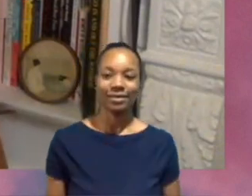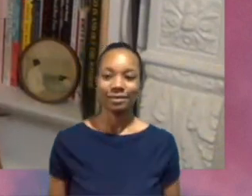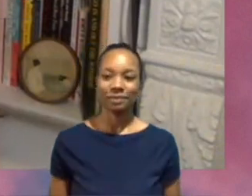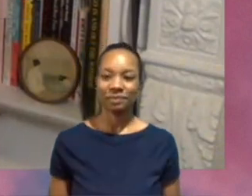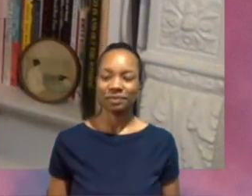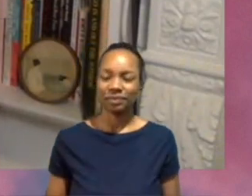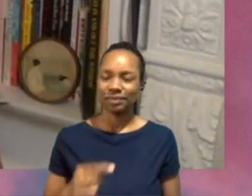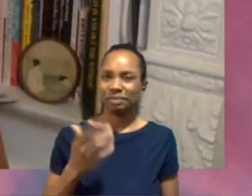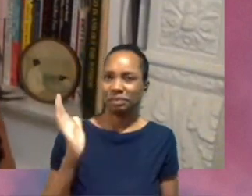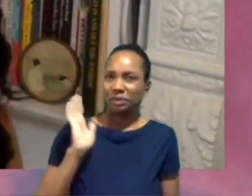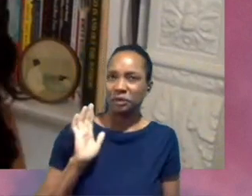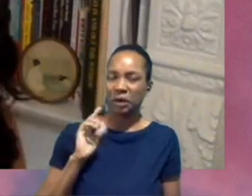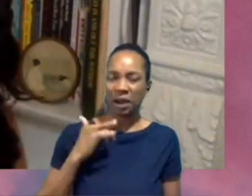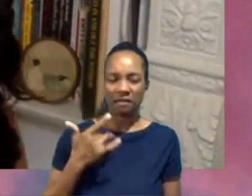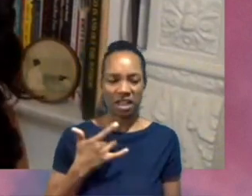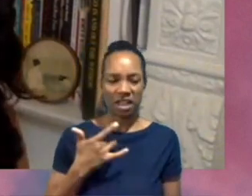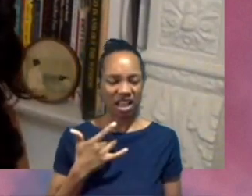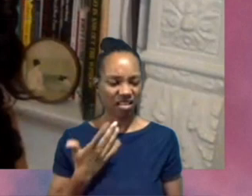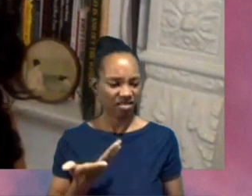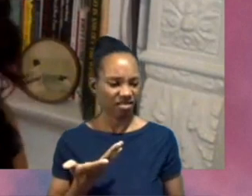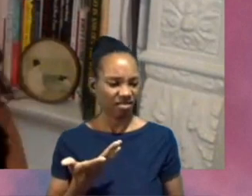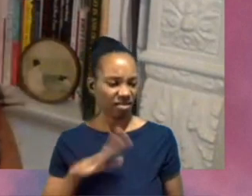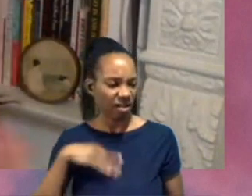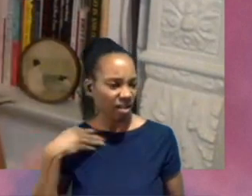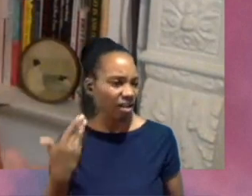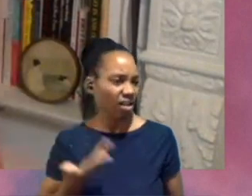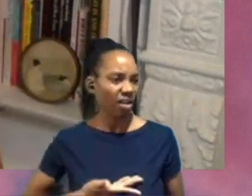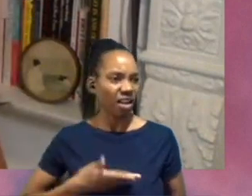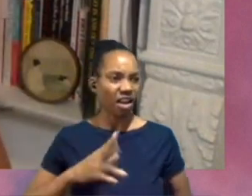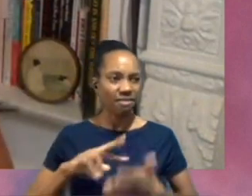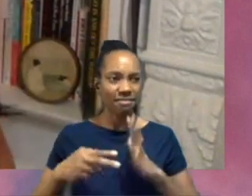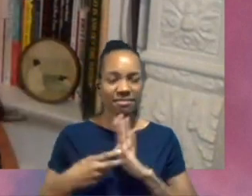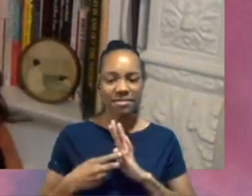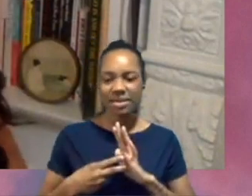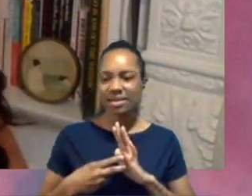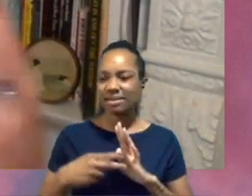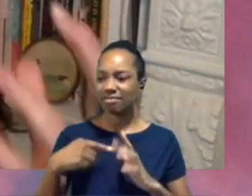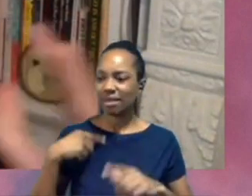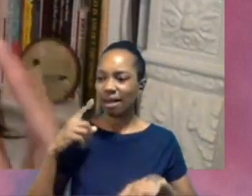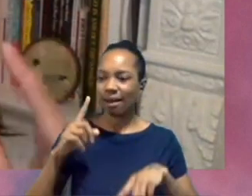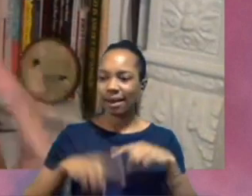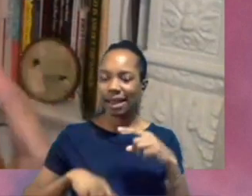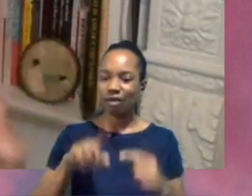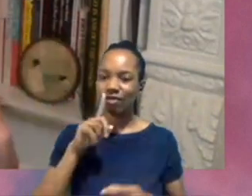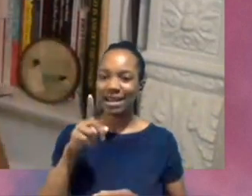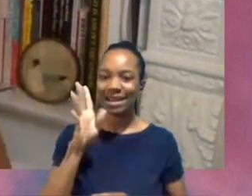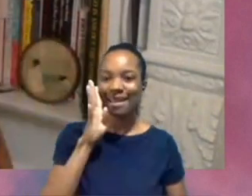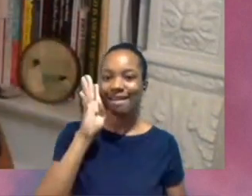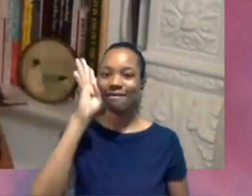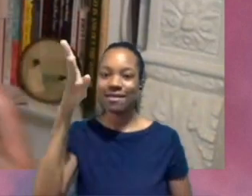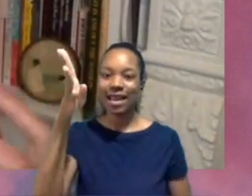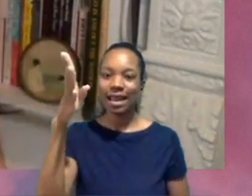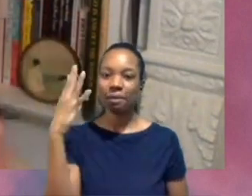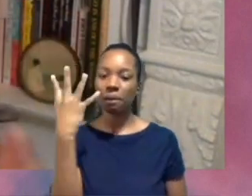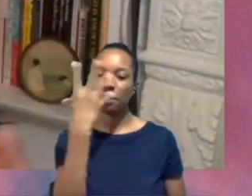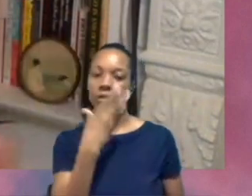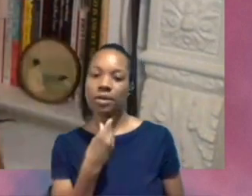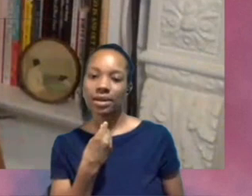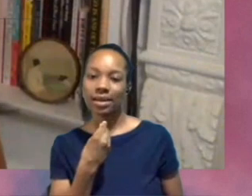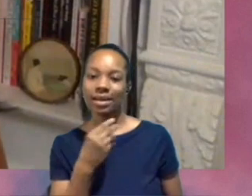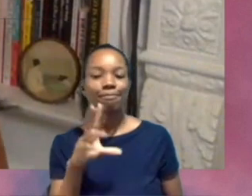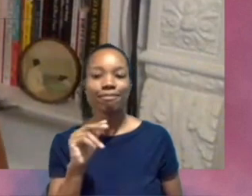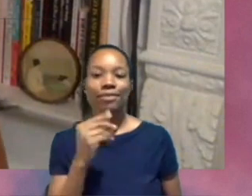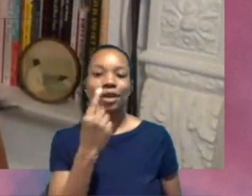upsetting, because I thought it meant that I would never be able to invent beauty, that someone would always get there